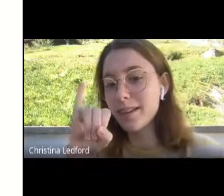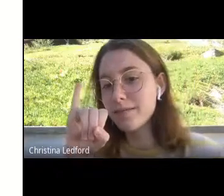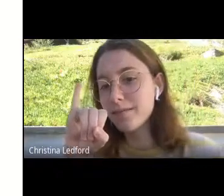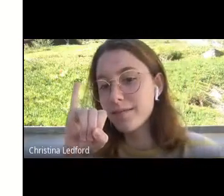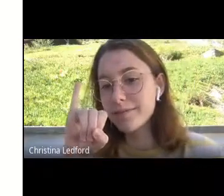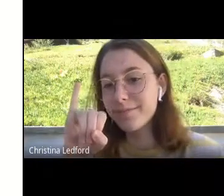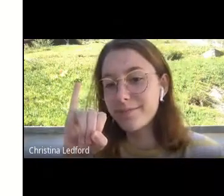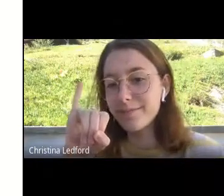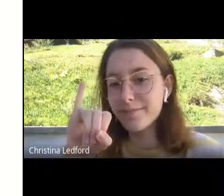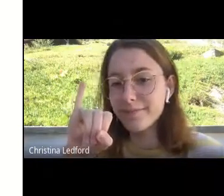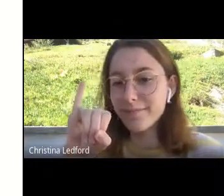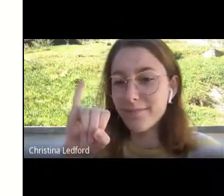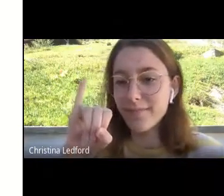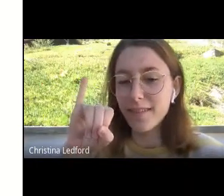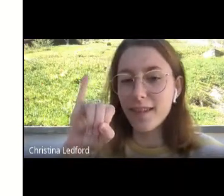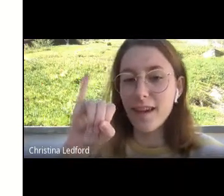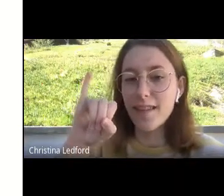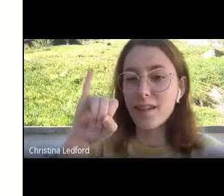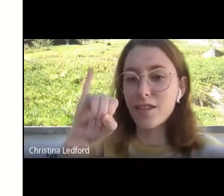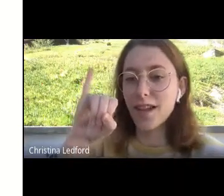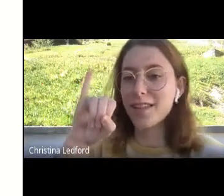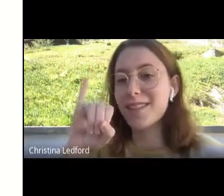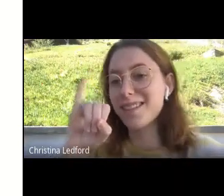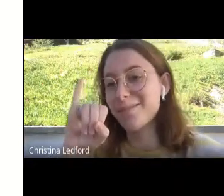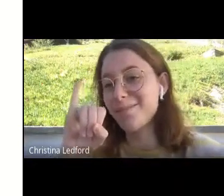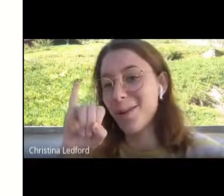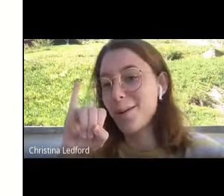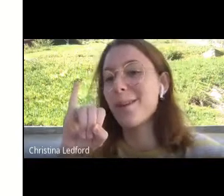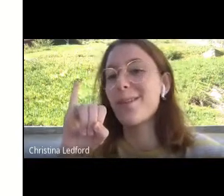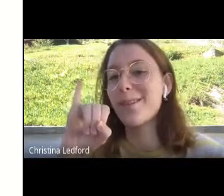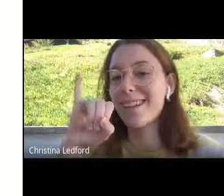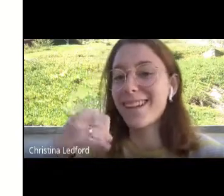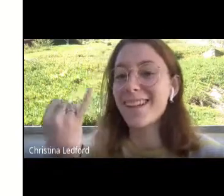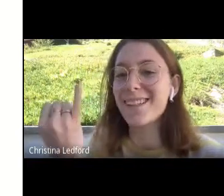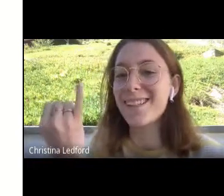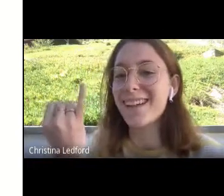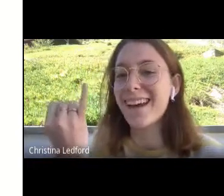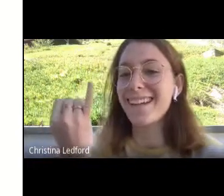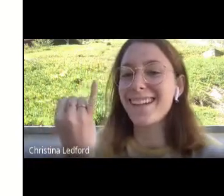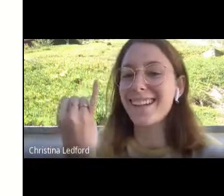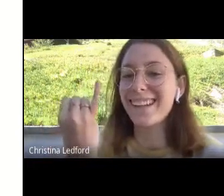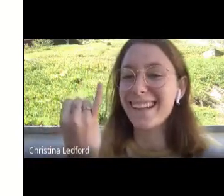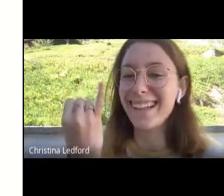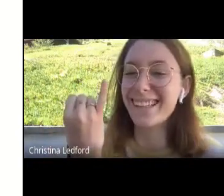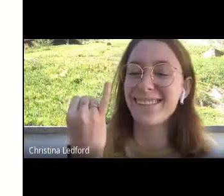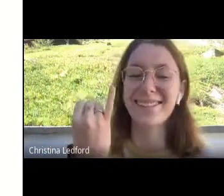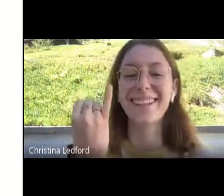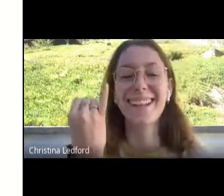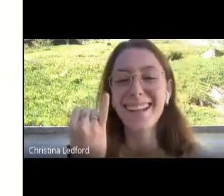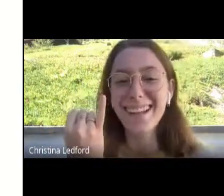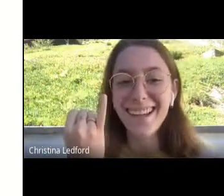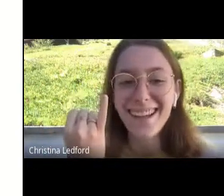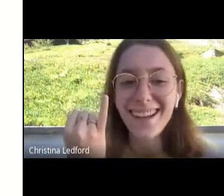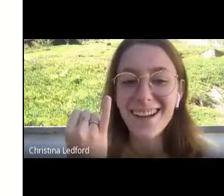with your pinky. And then J, this is probably my favorite one, You just go like that.